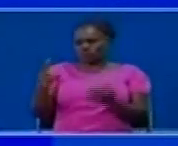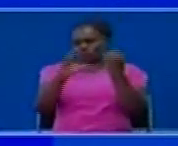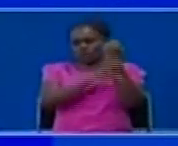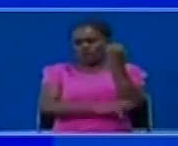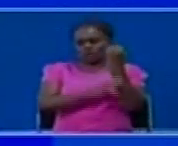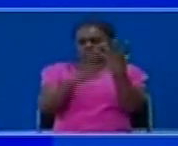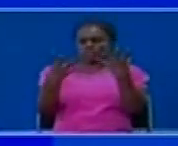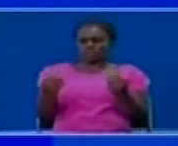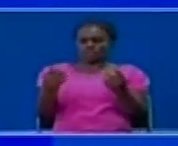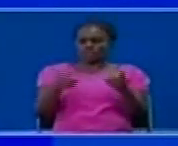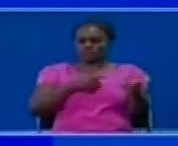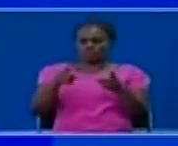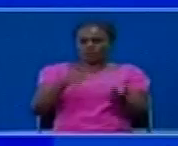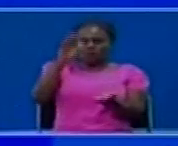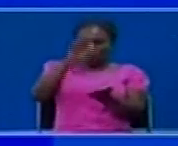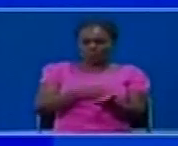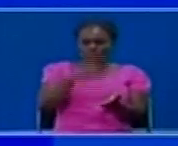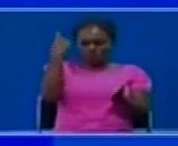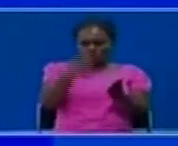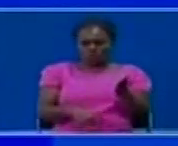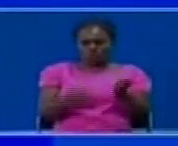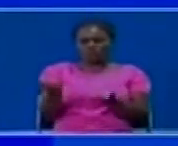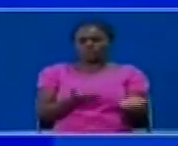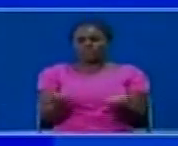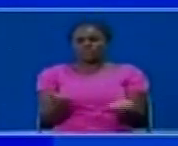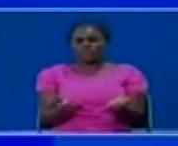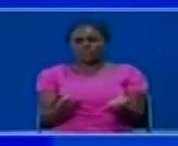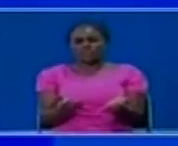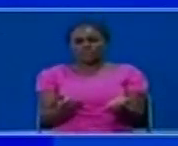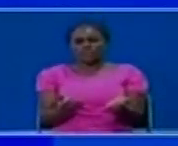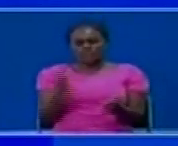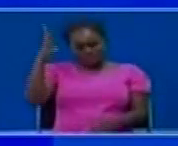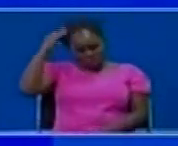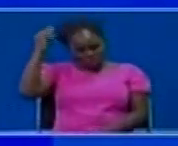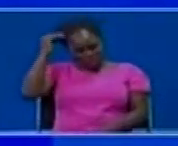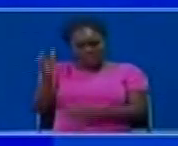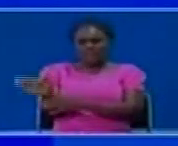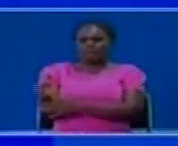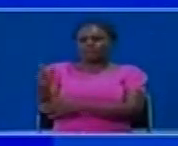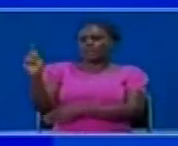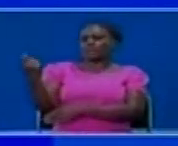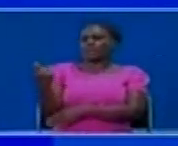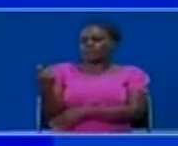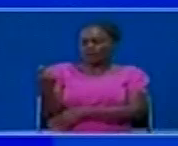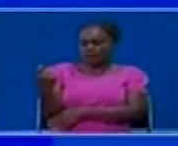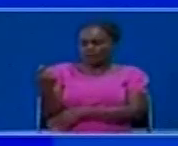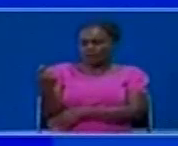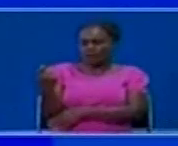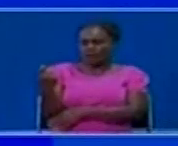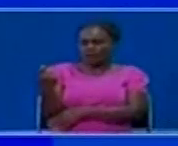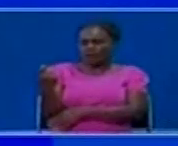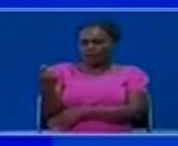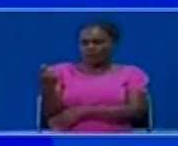travel and cut down on the cost of doing business for traders. According to Somalia's ambassador to Kenya, Jamal Hassan